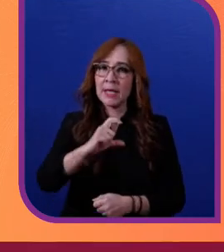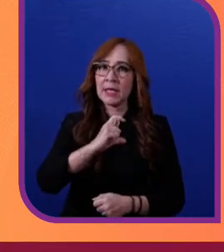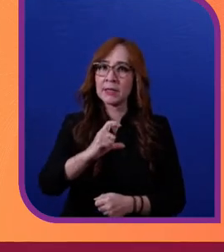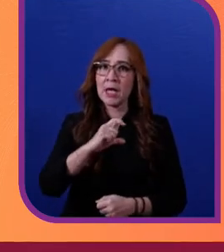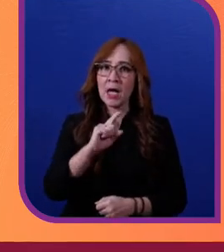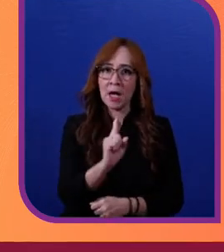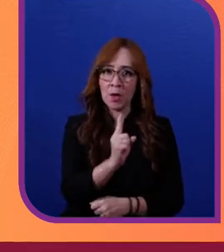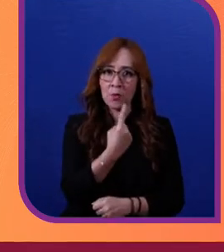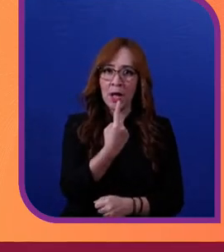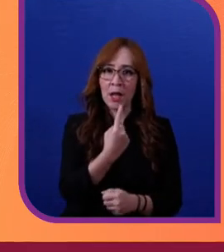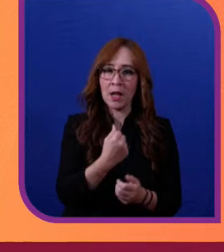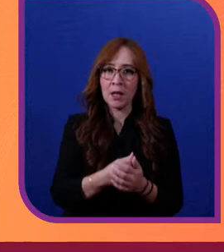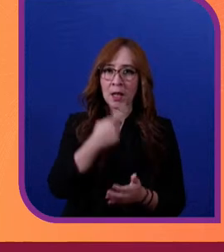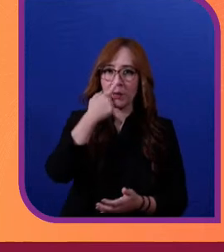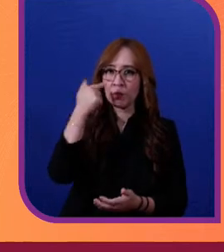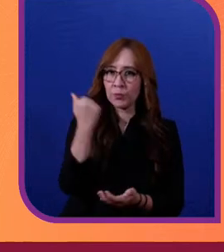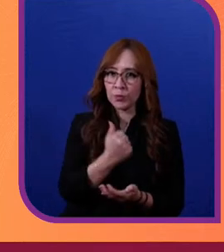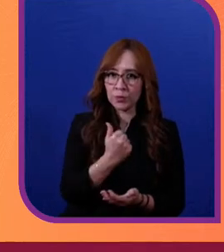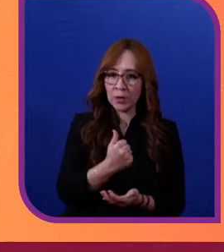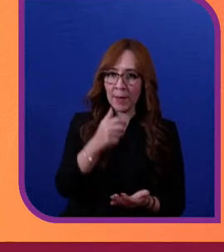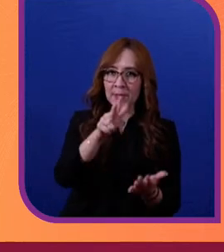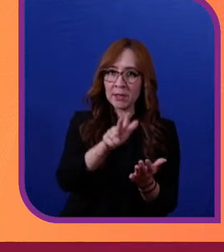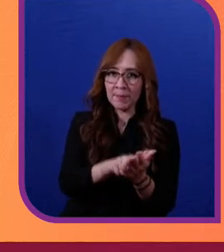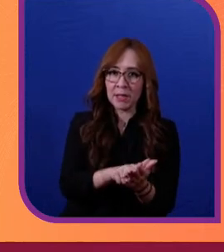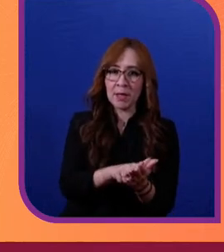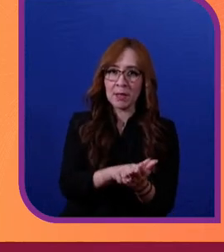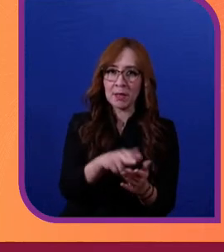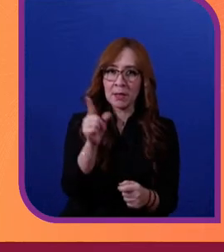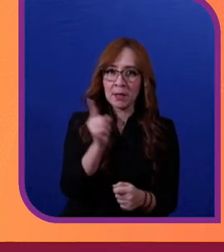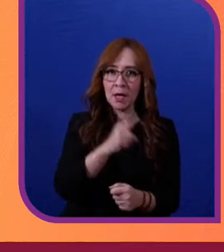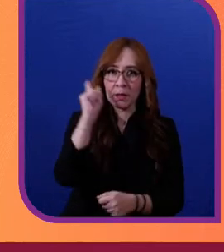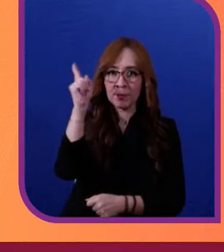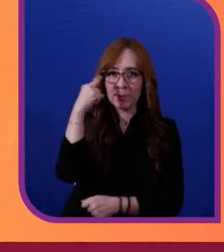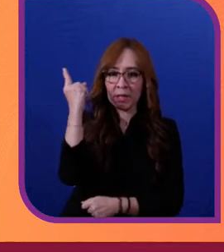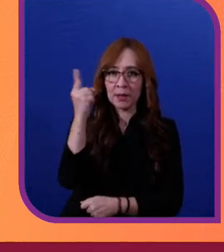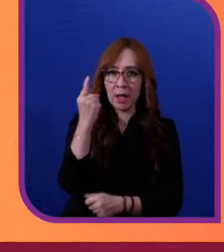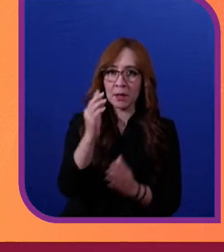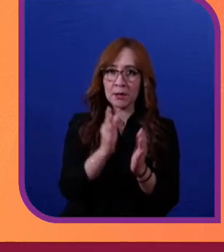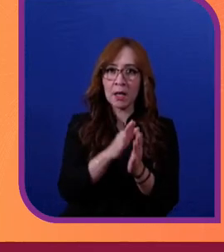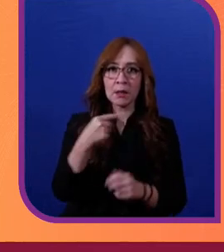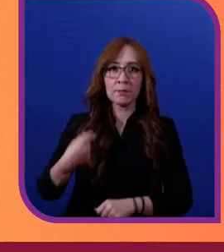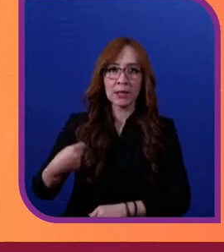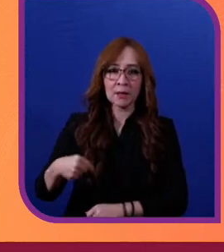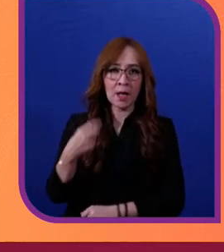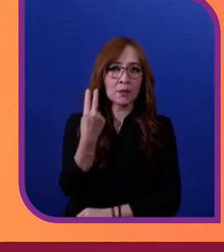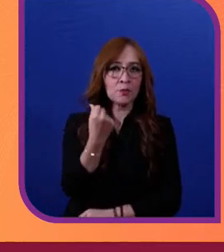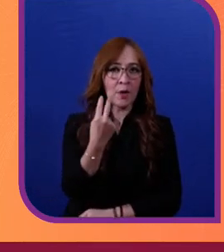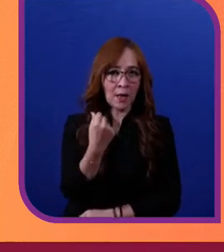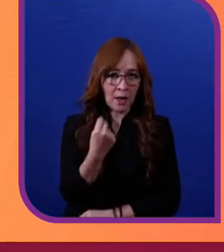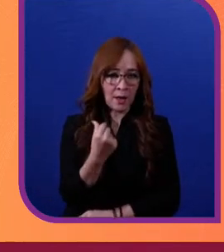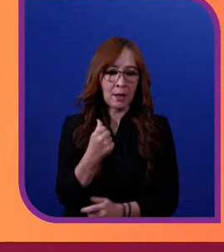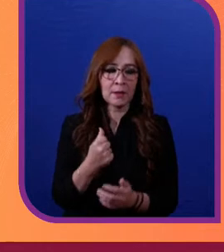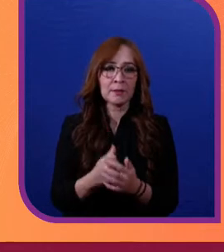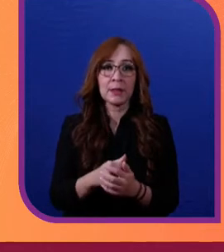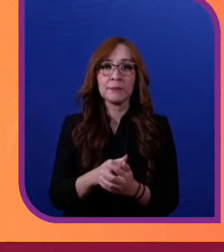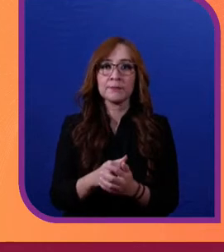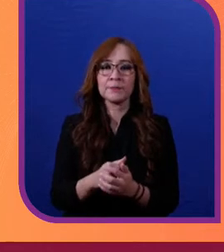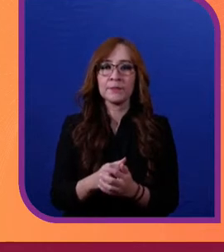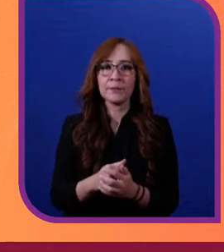move Ledakkan Transition towards our structures were completo De Belen